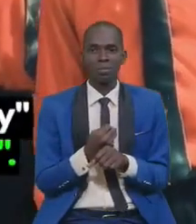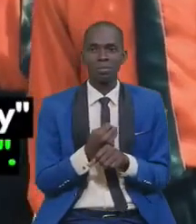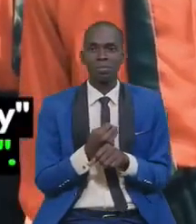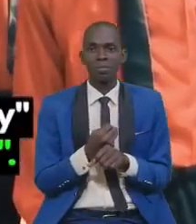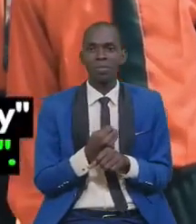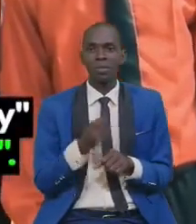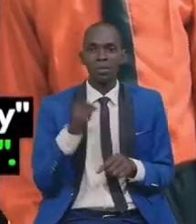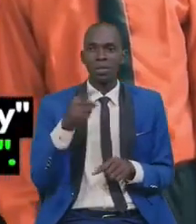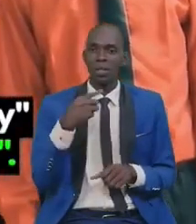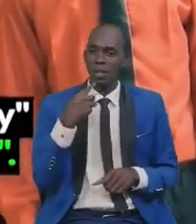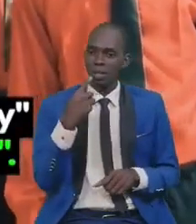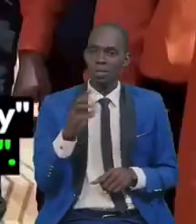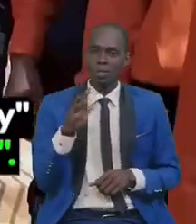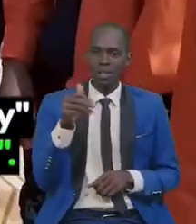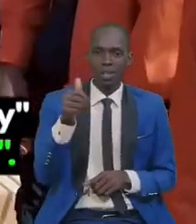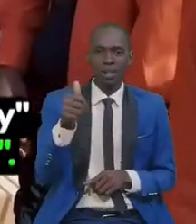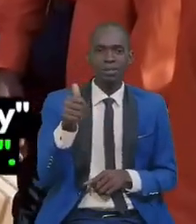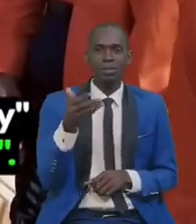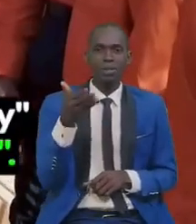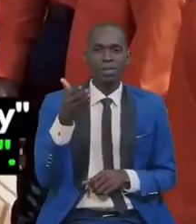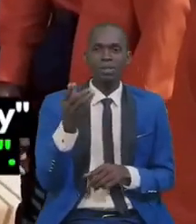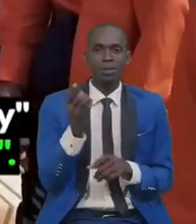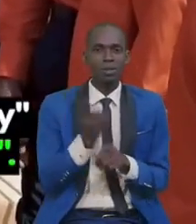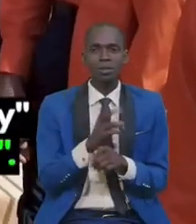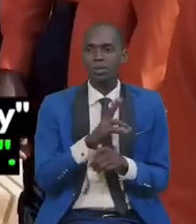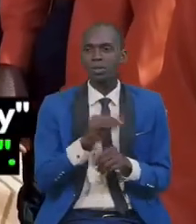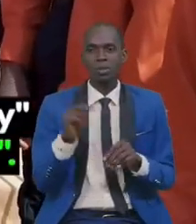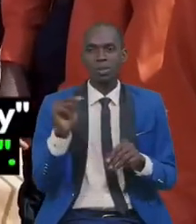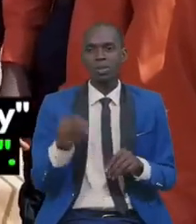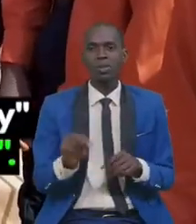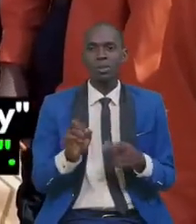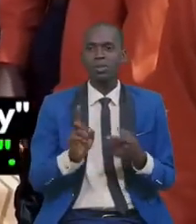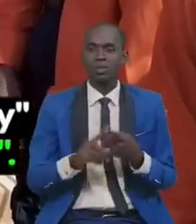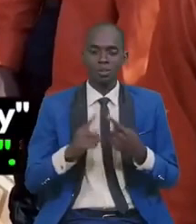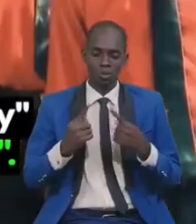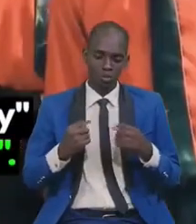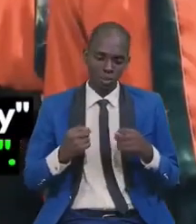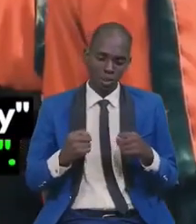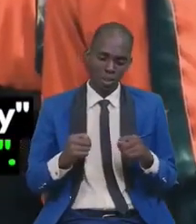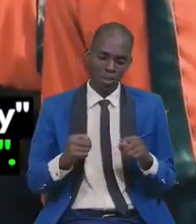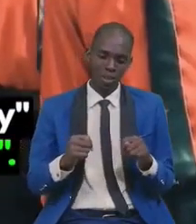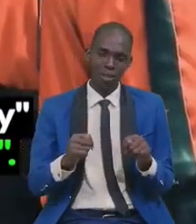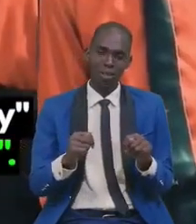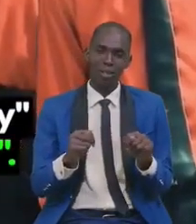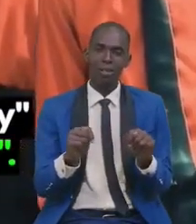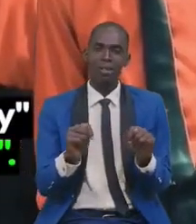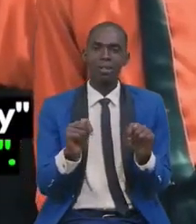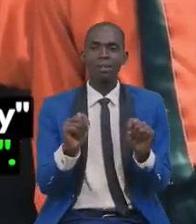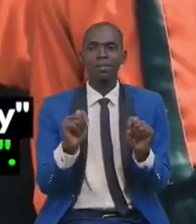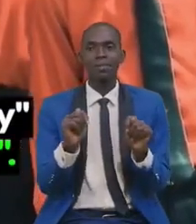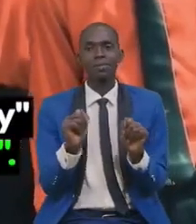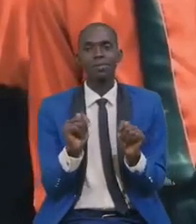You tell yourself there's no need to try.